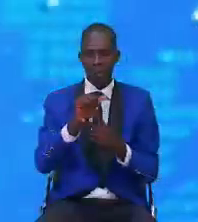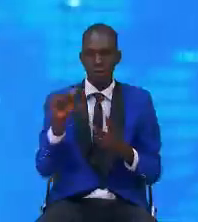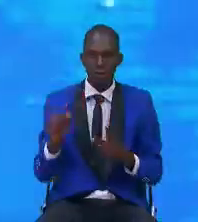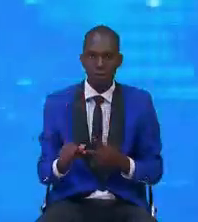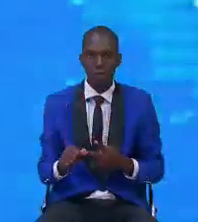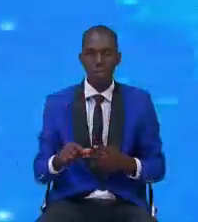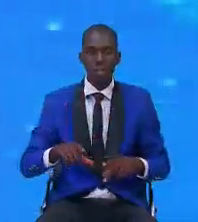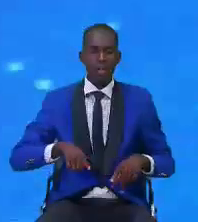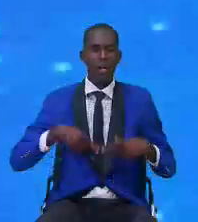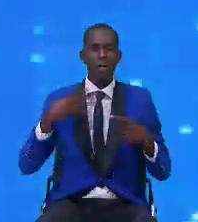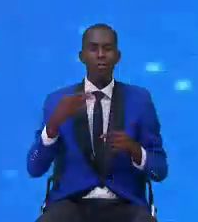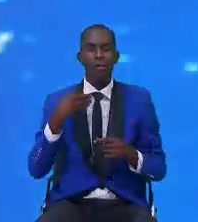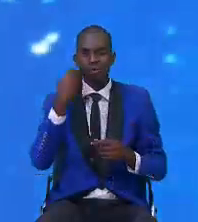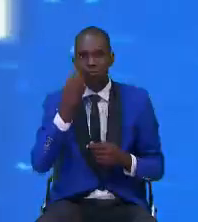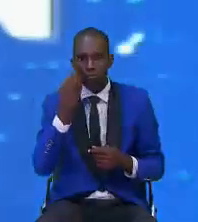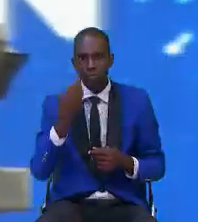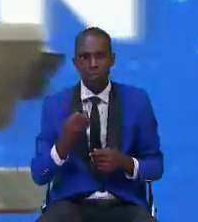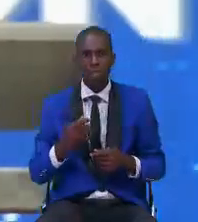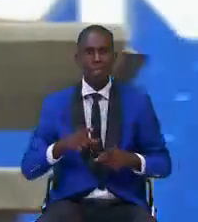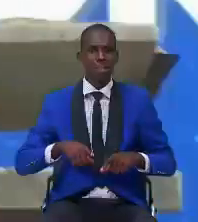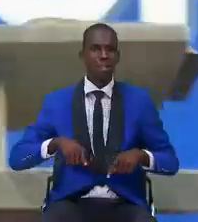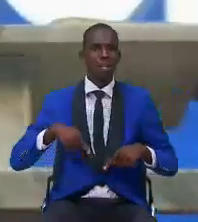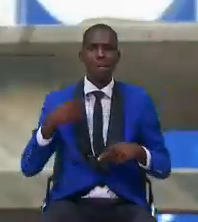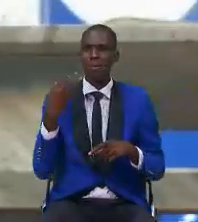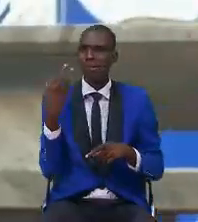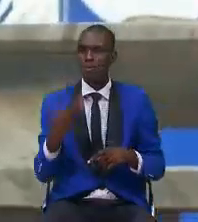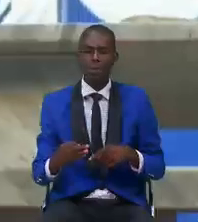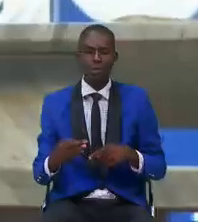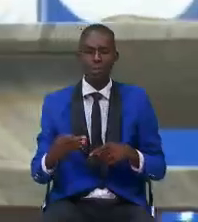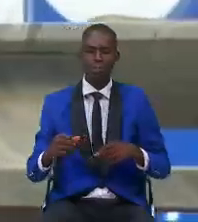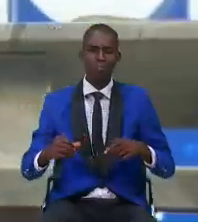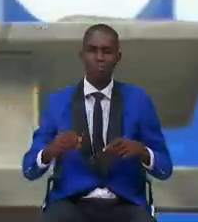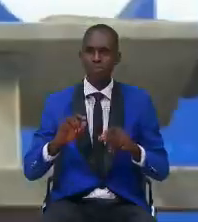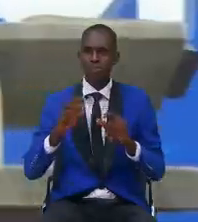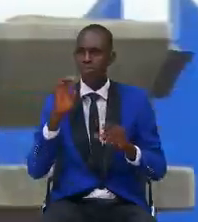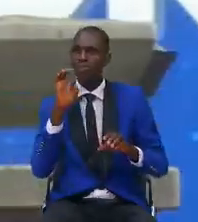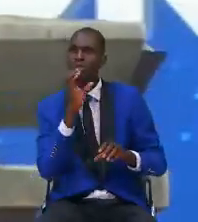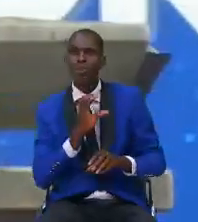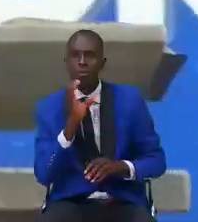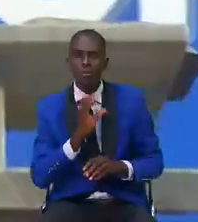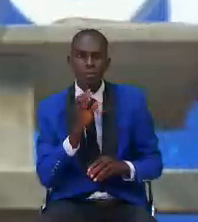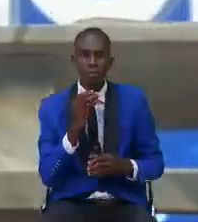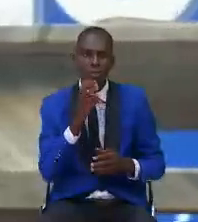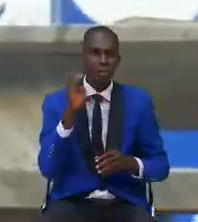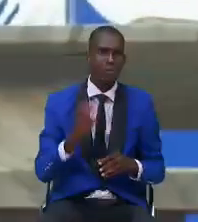the life of adultery, the life of fornication, and the life of heathenism, and the life of